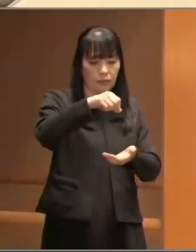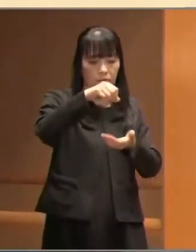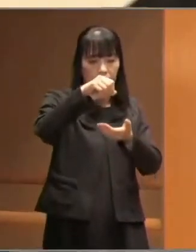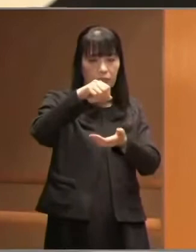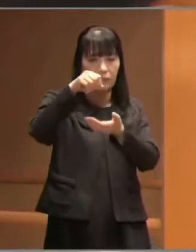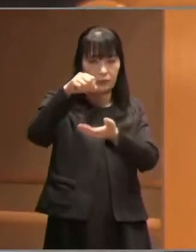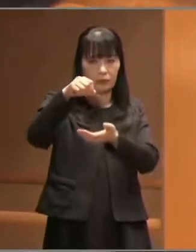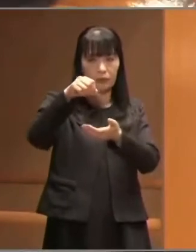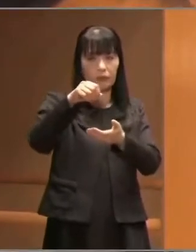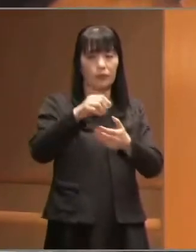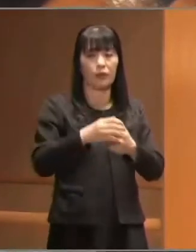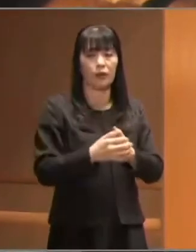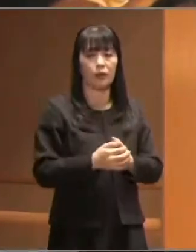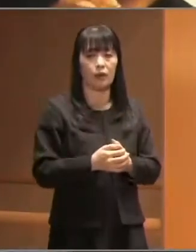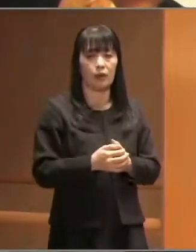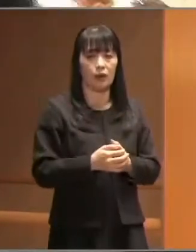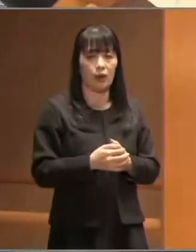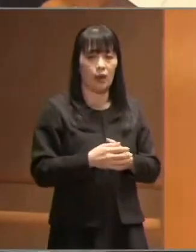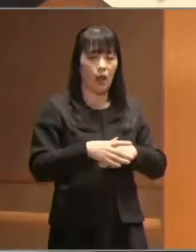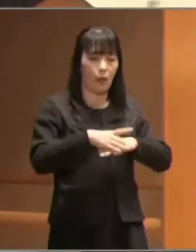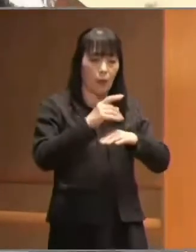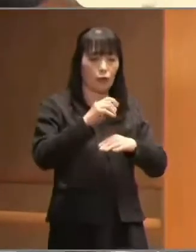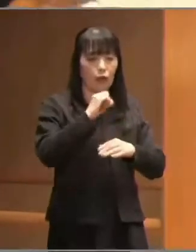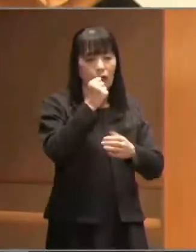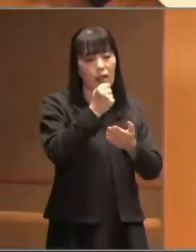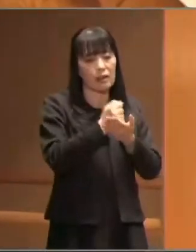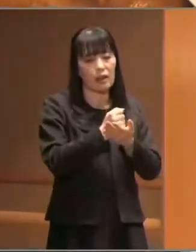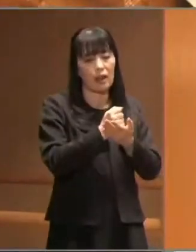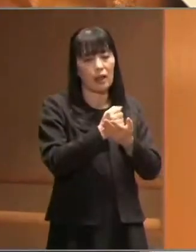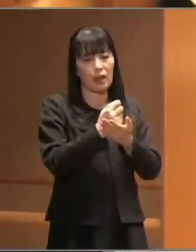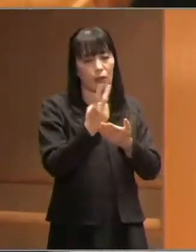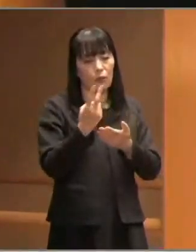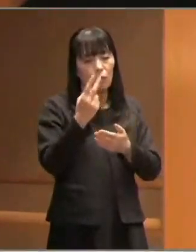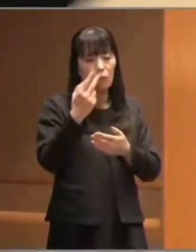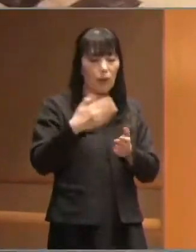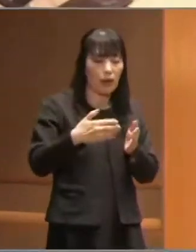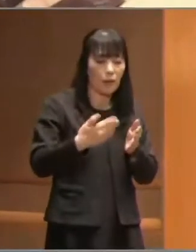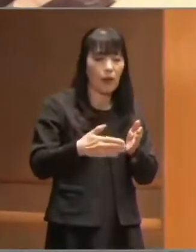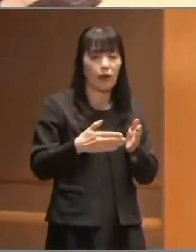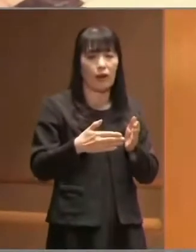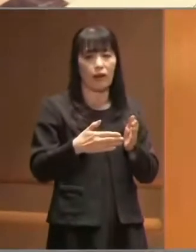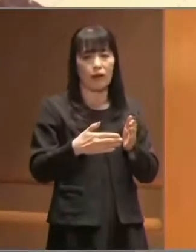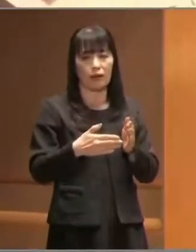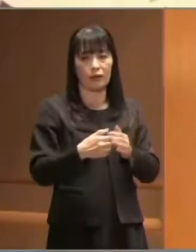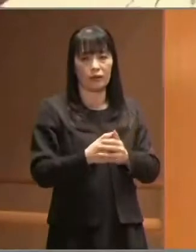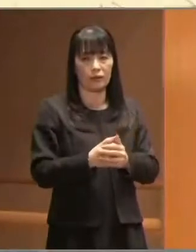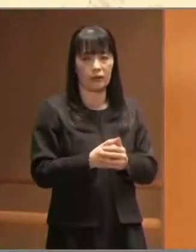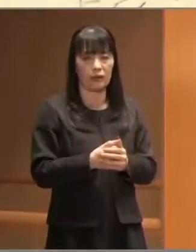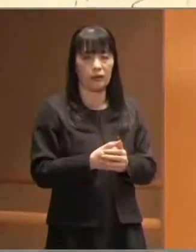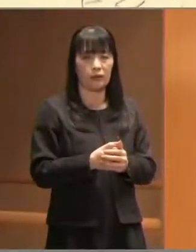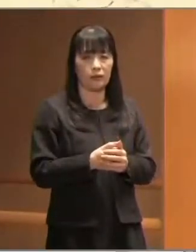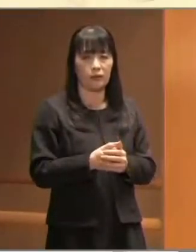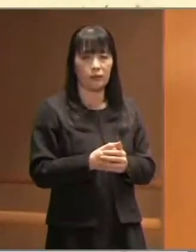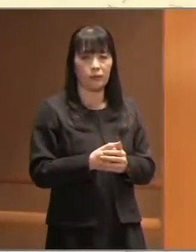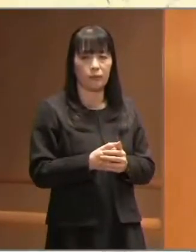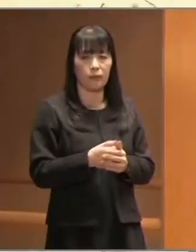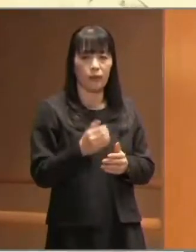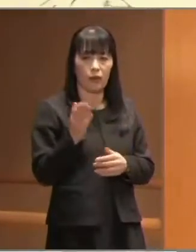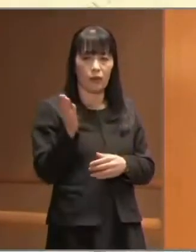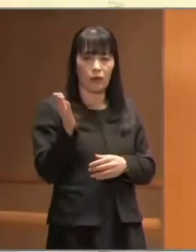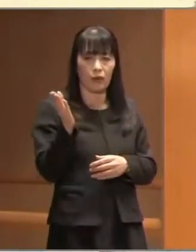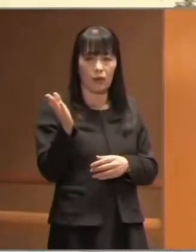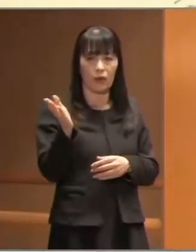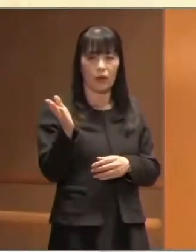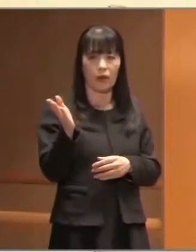and we hang this metal sheet screen made paper. We just started